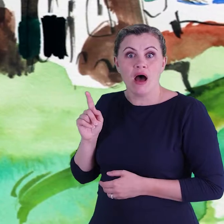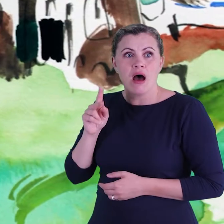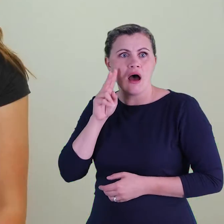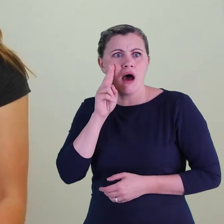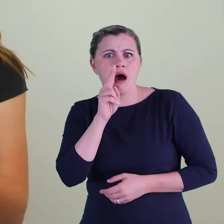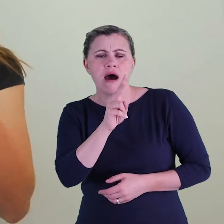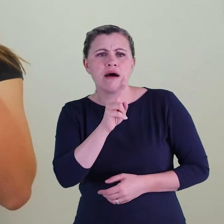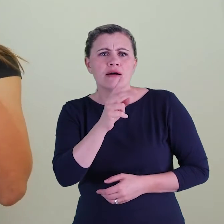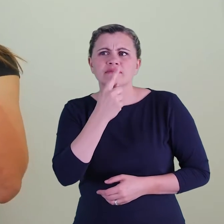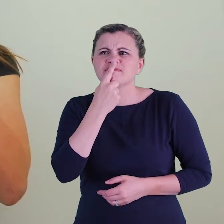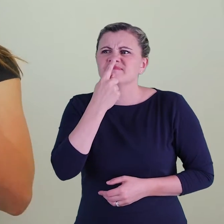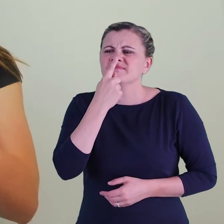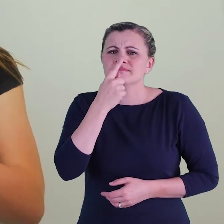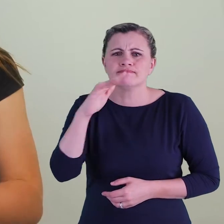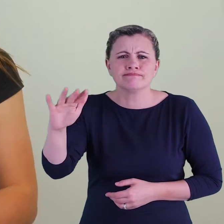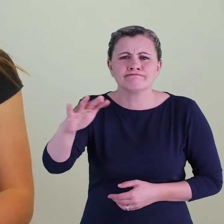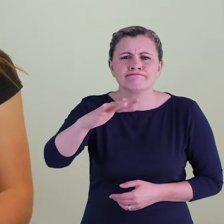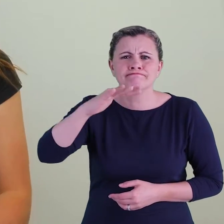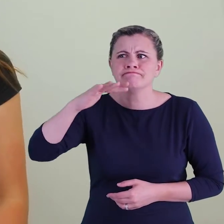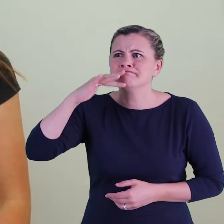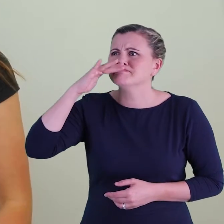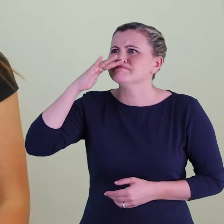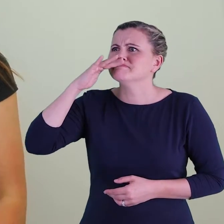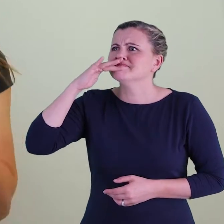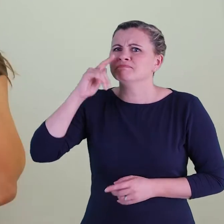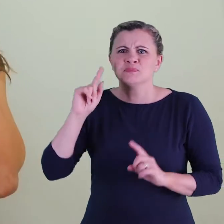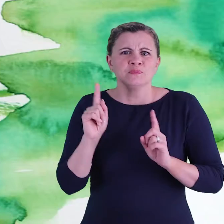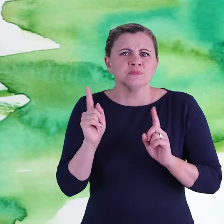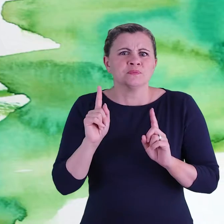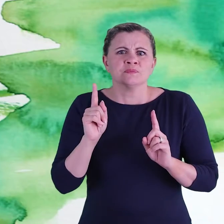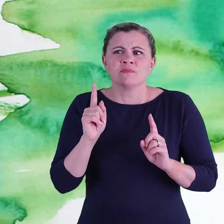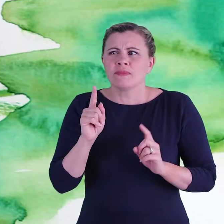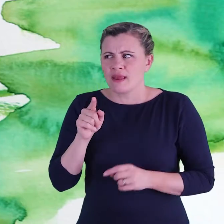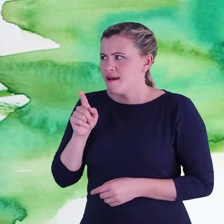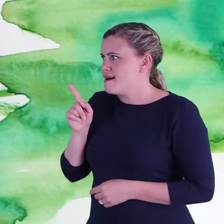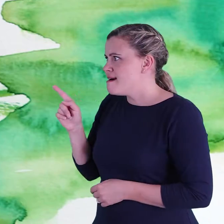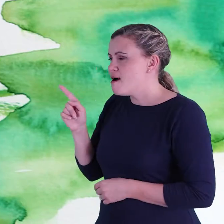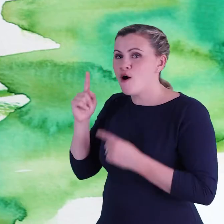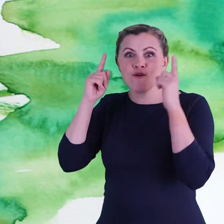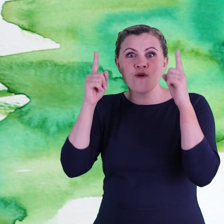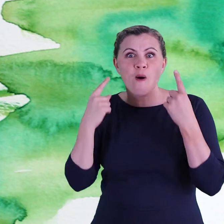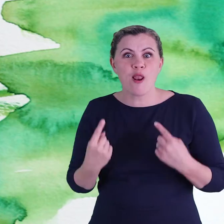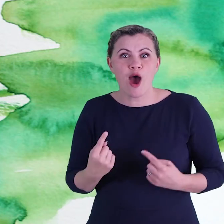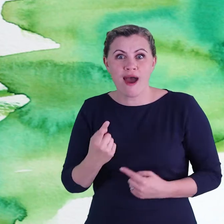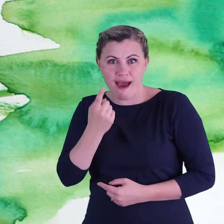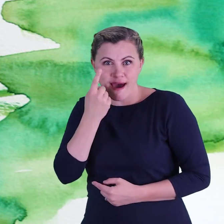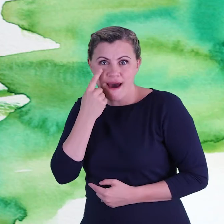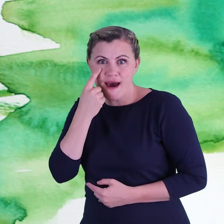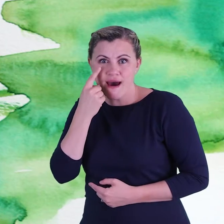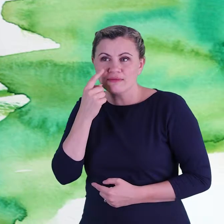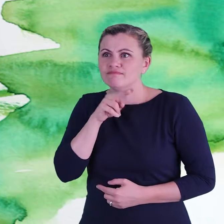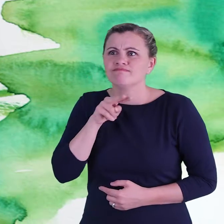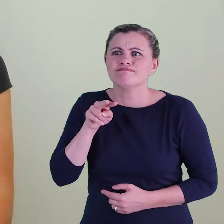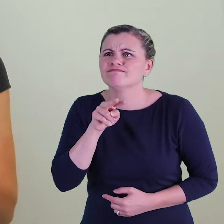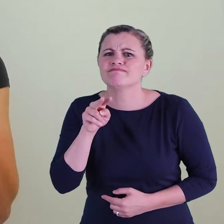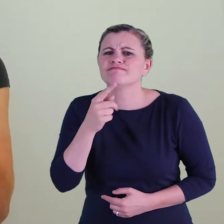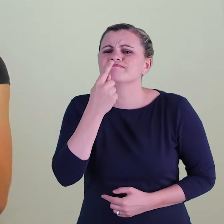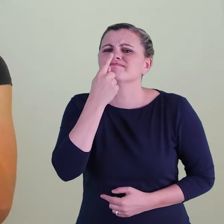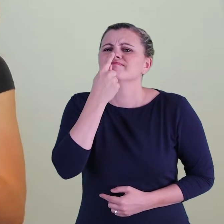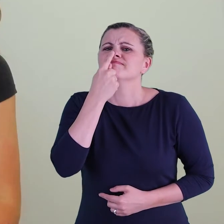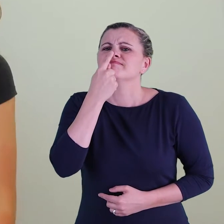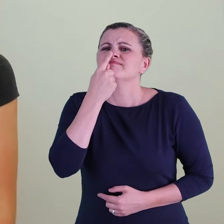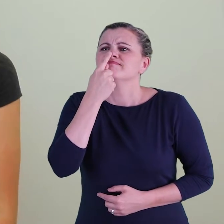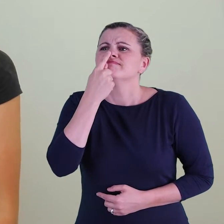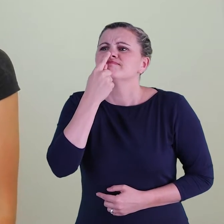wide, and she smelt something tasty and poked her nose inside. There were